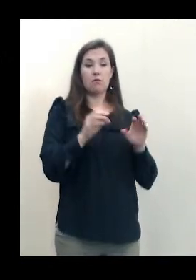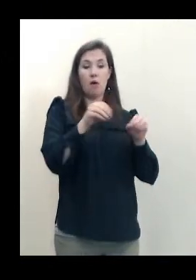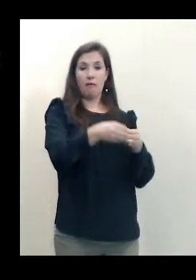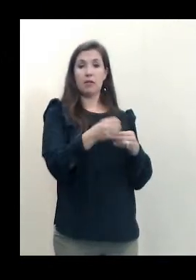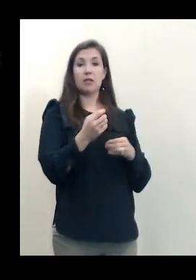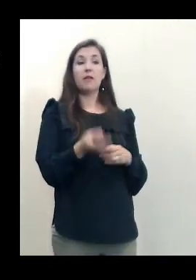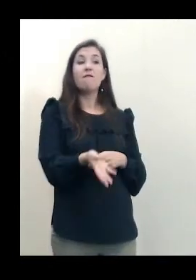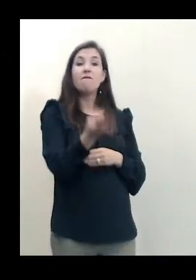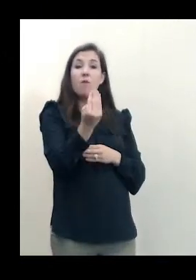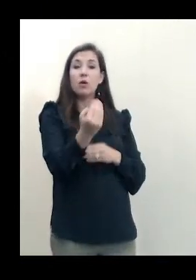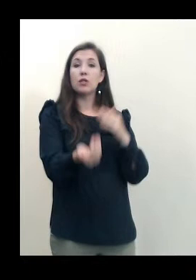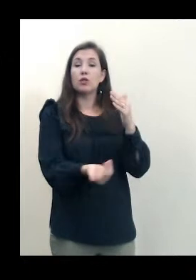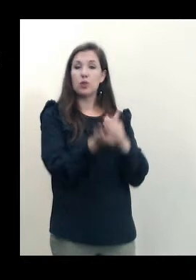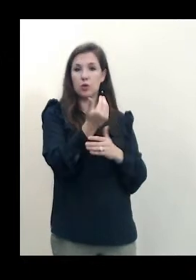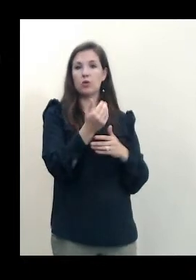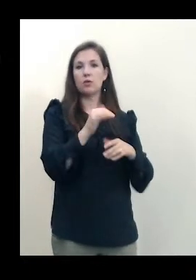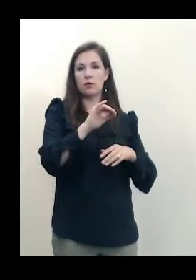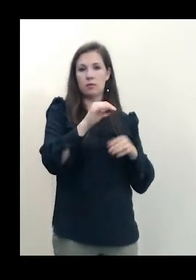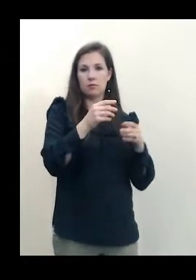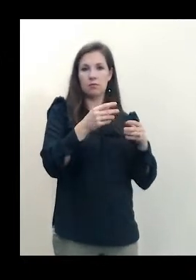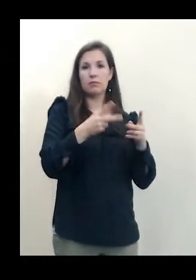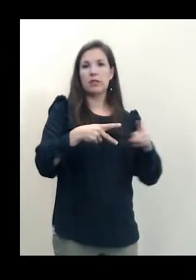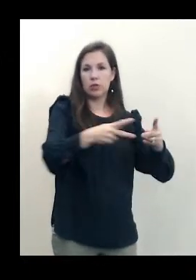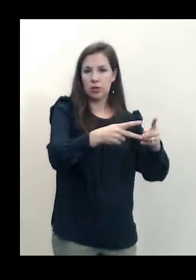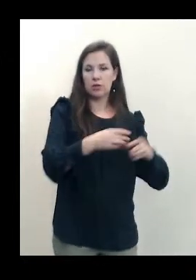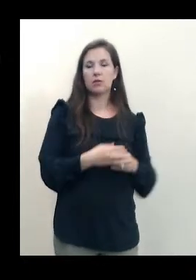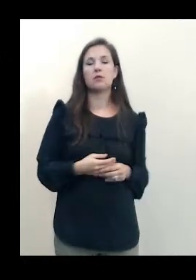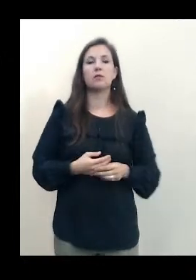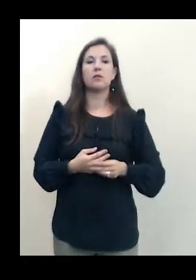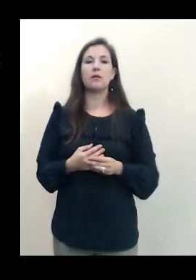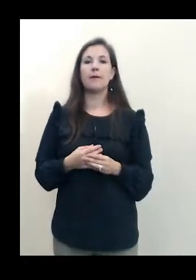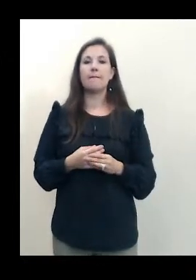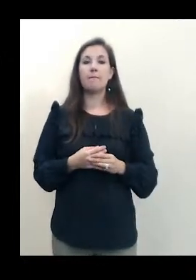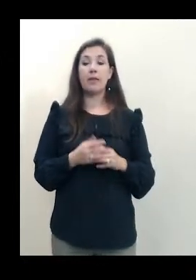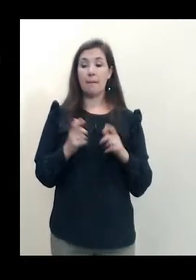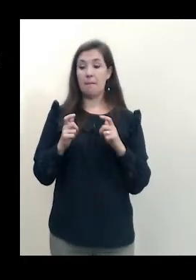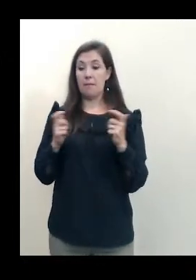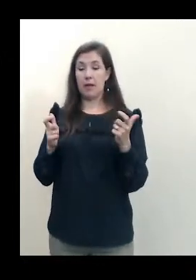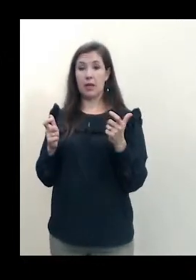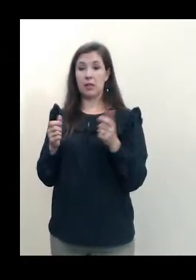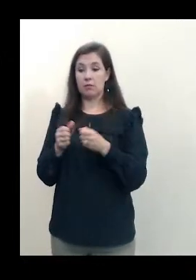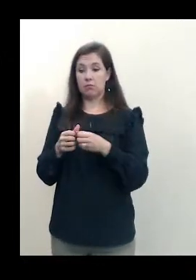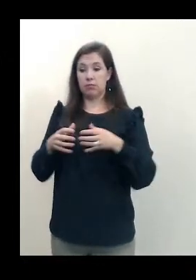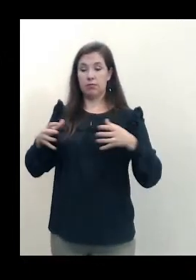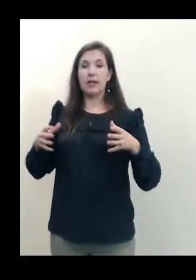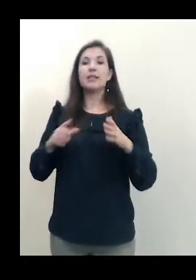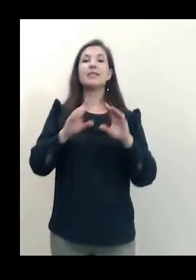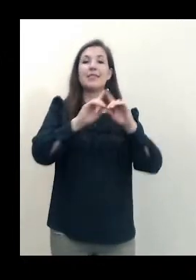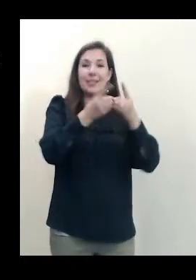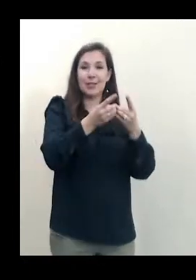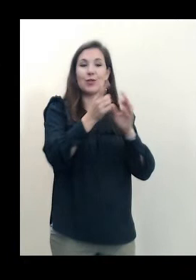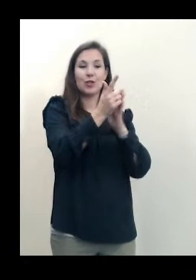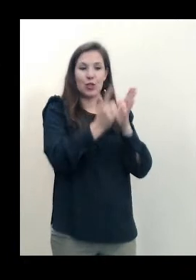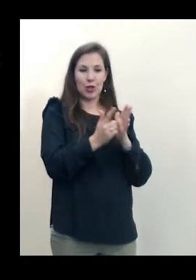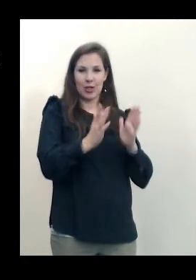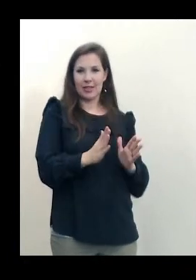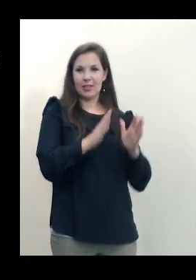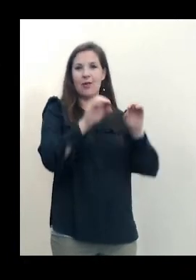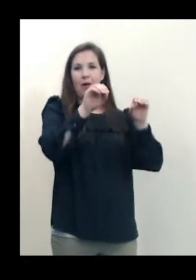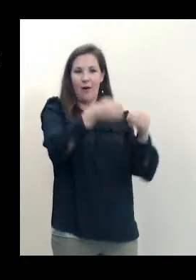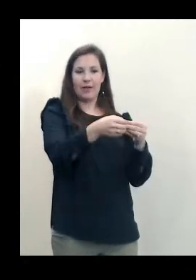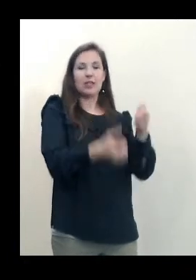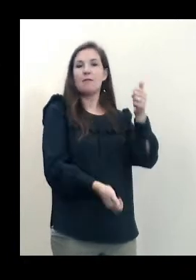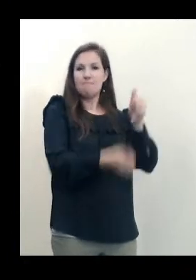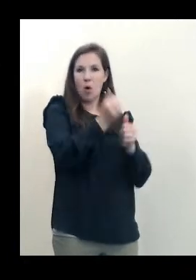new positions. The office and department in county government that's having the largest growth is actually the district attorney's office. And these are